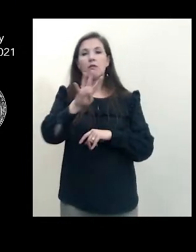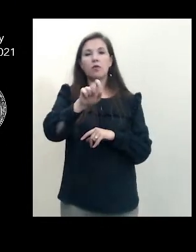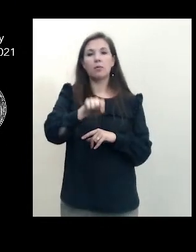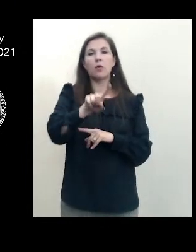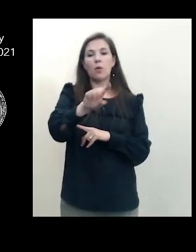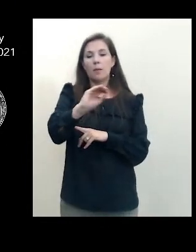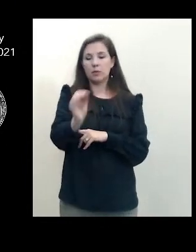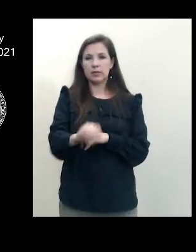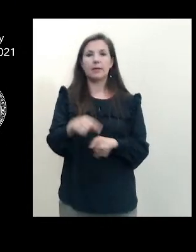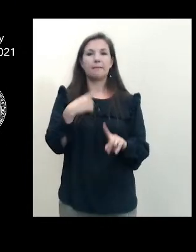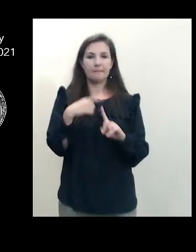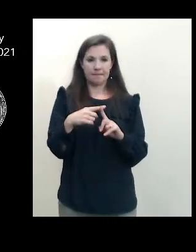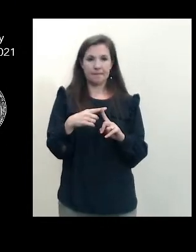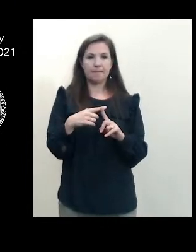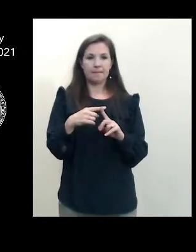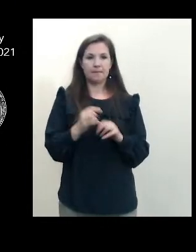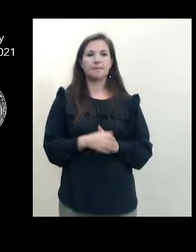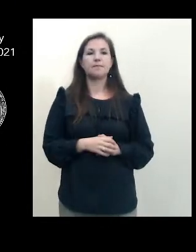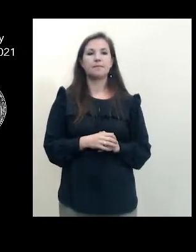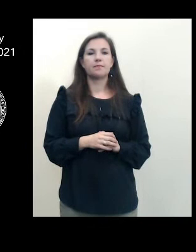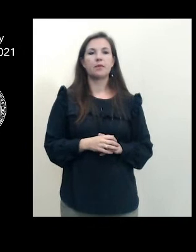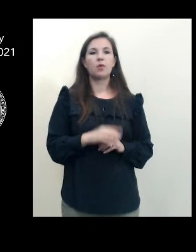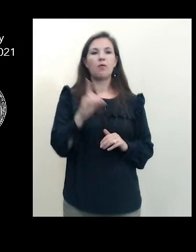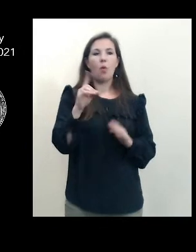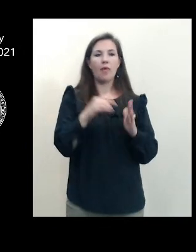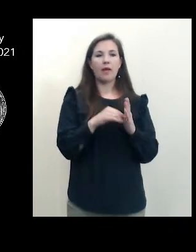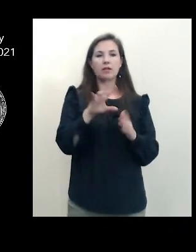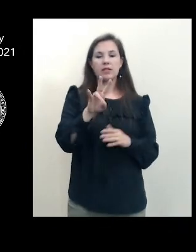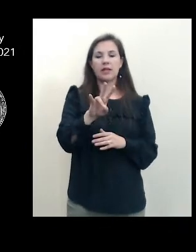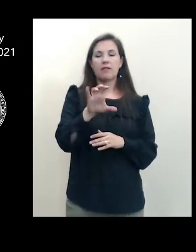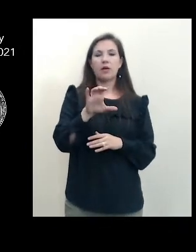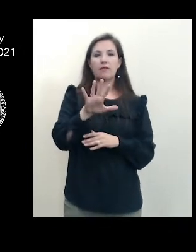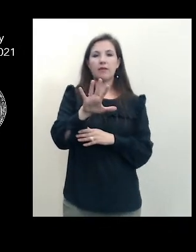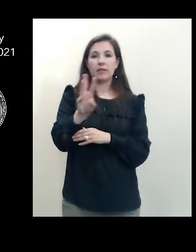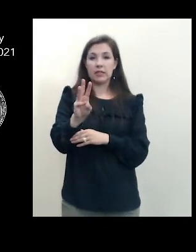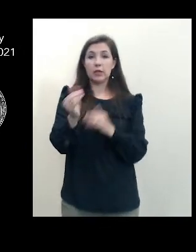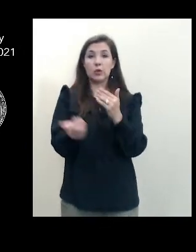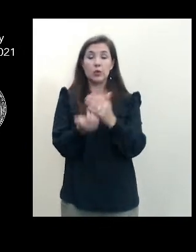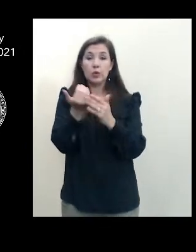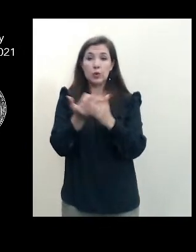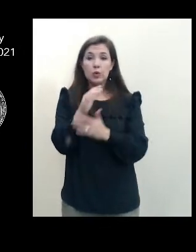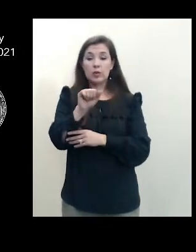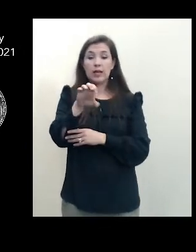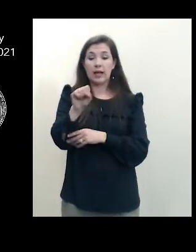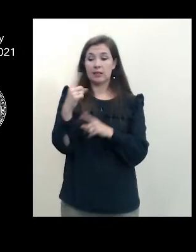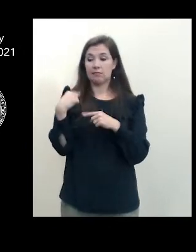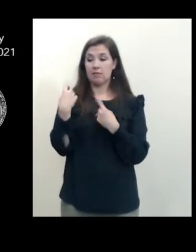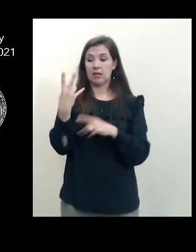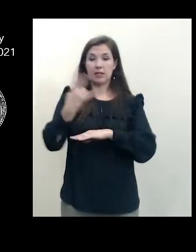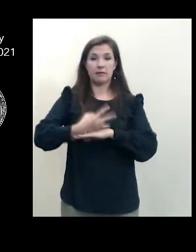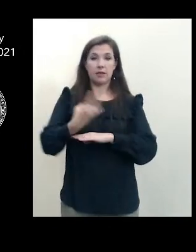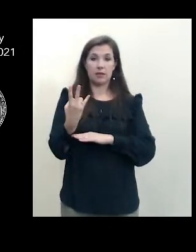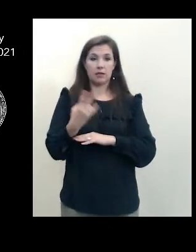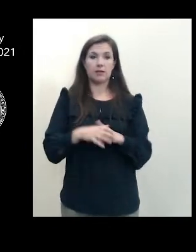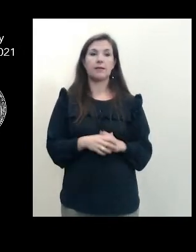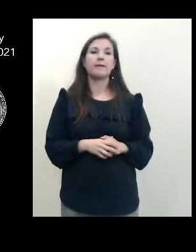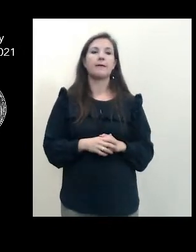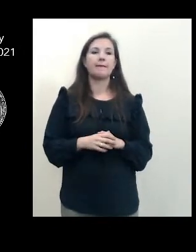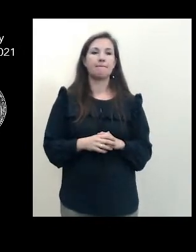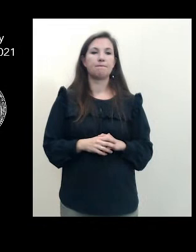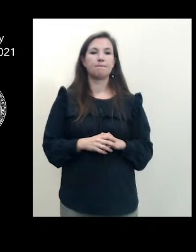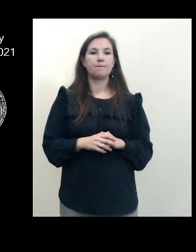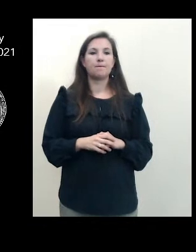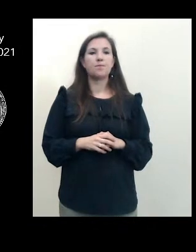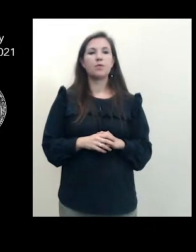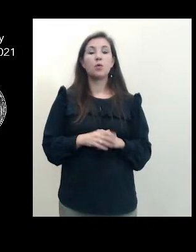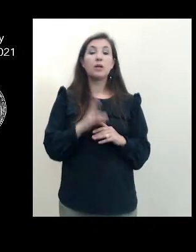back positive. In fact, we've had 1,756 new cases over the last 7 days.